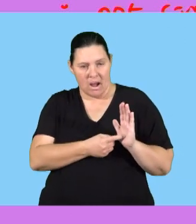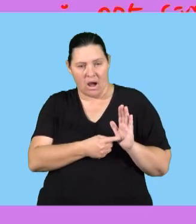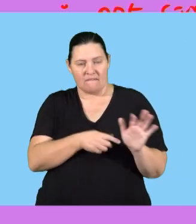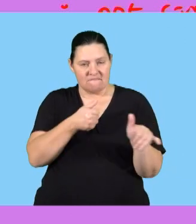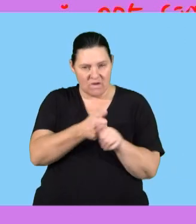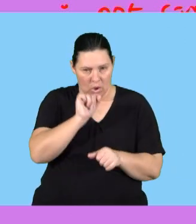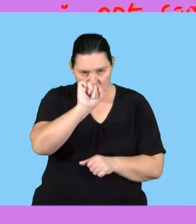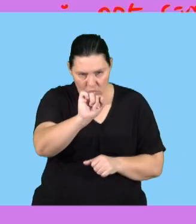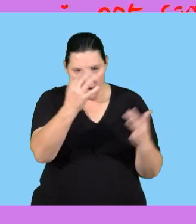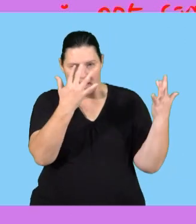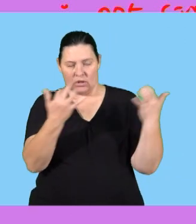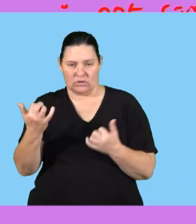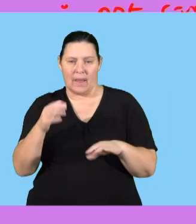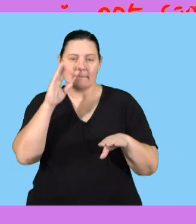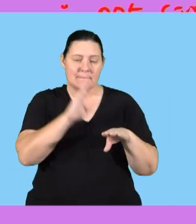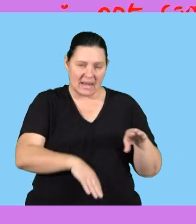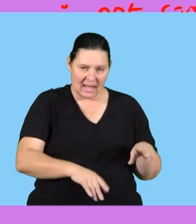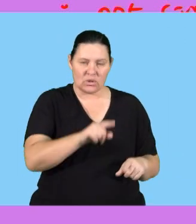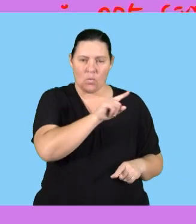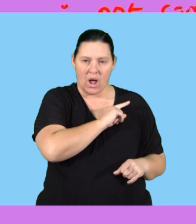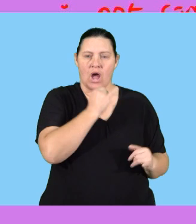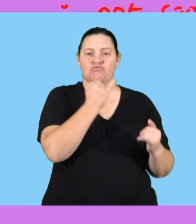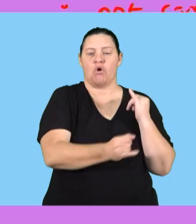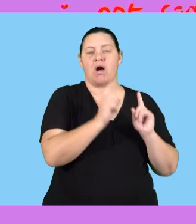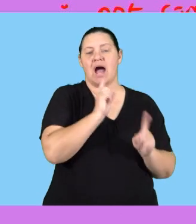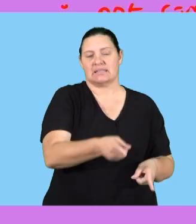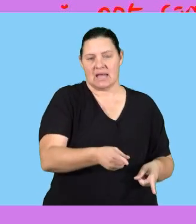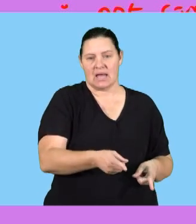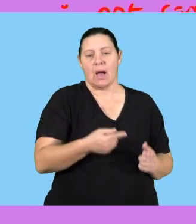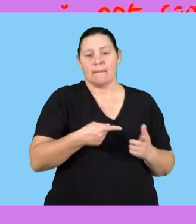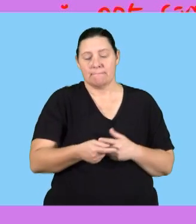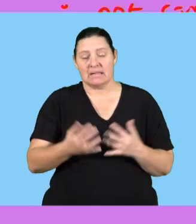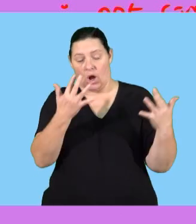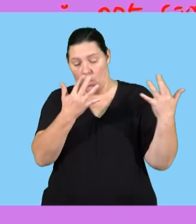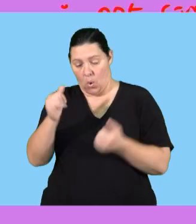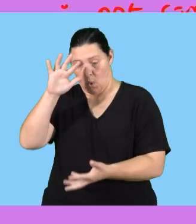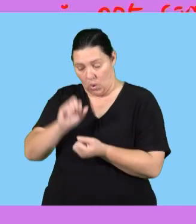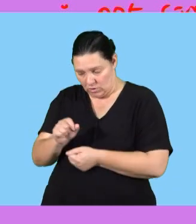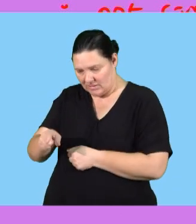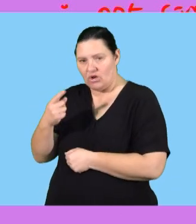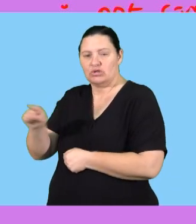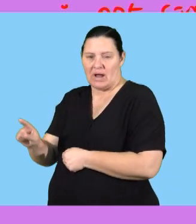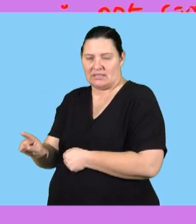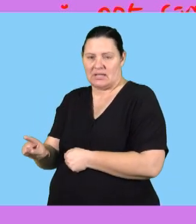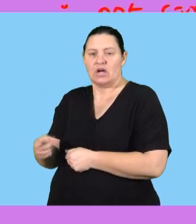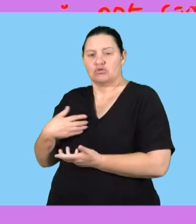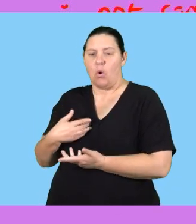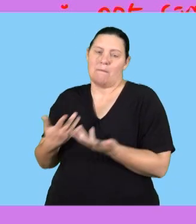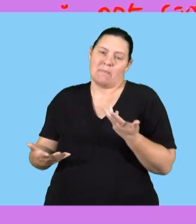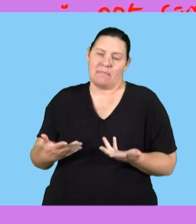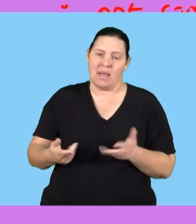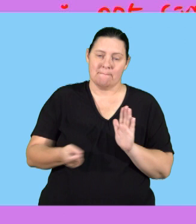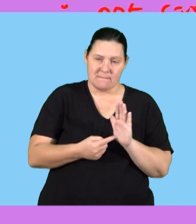according to your calculation. We already penalized you for getting the incorrect answer, but according to your conclusion, it is not the same